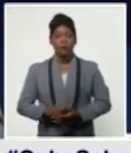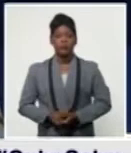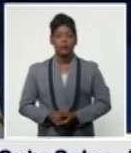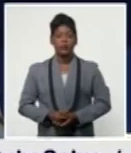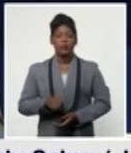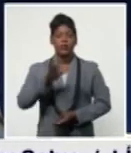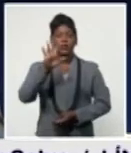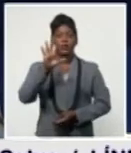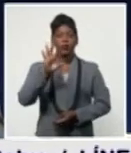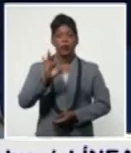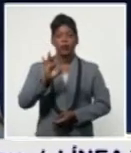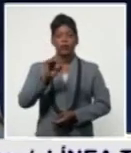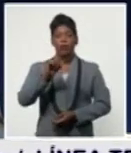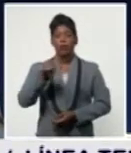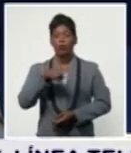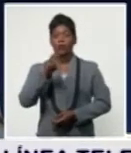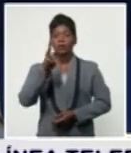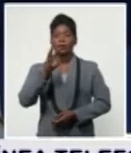cumulative of